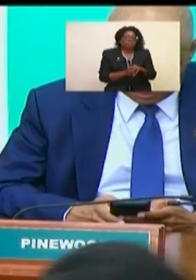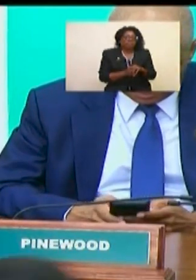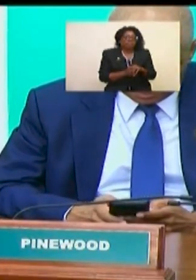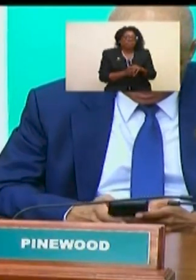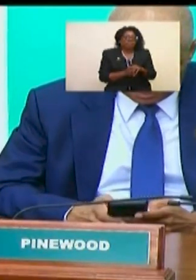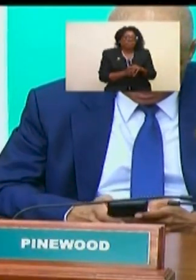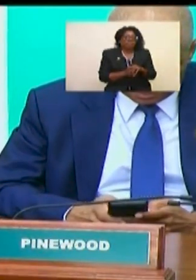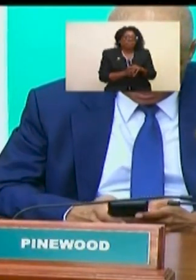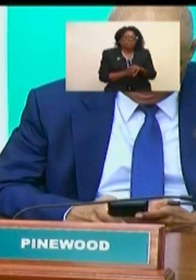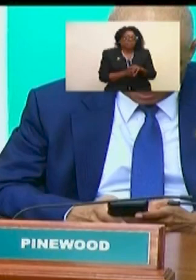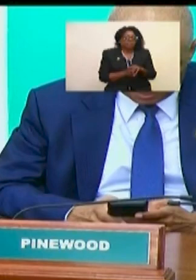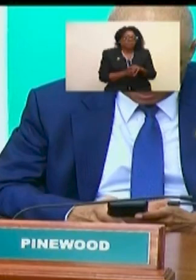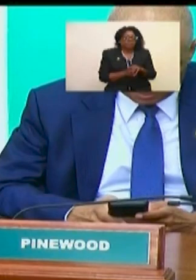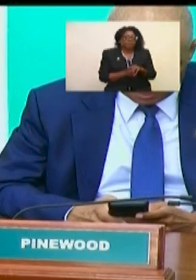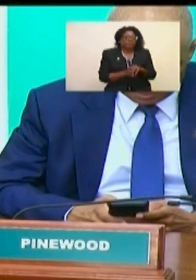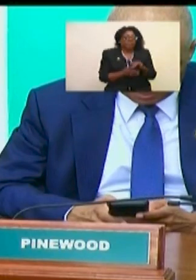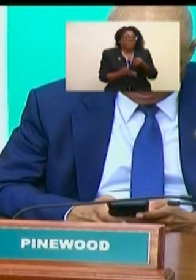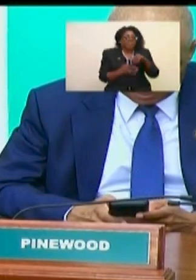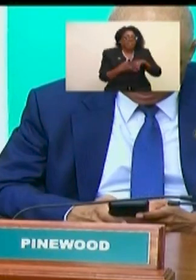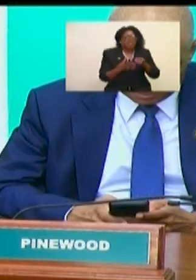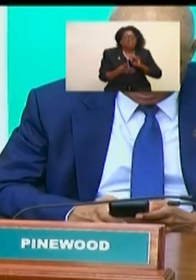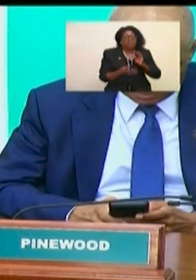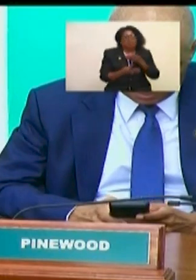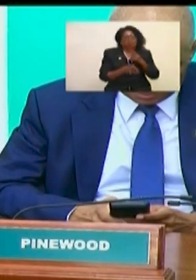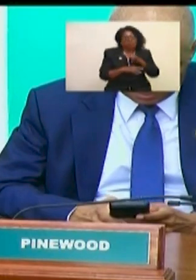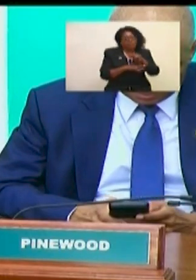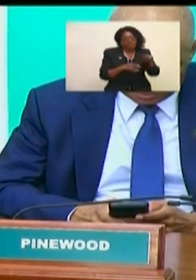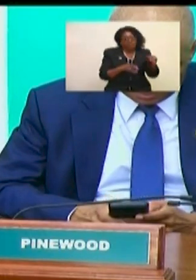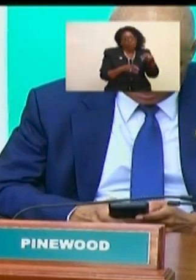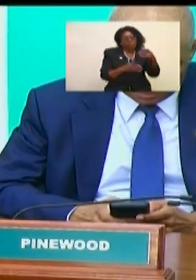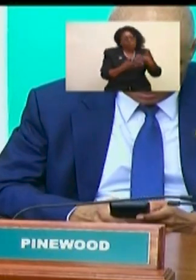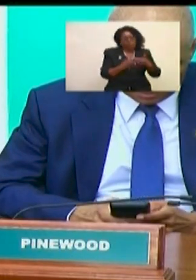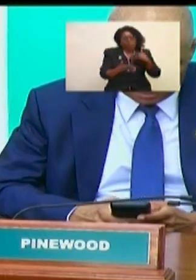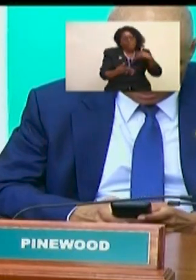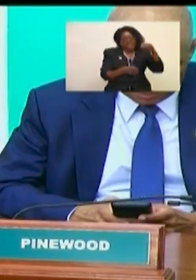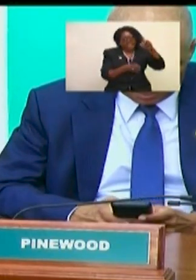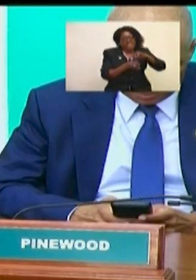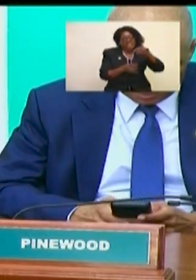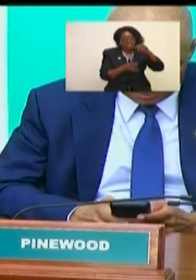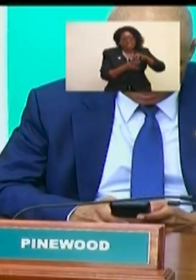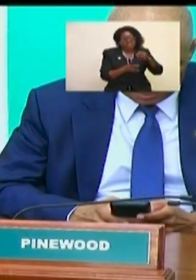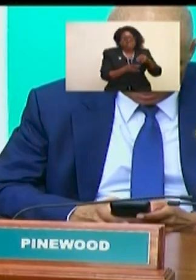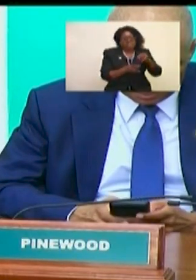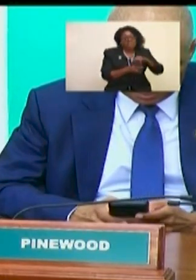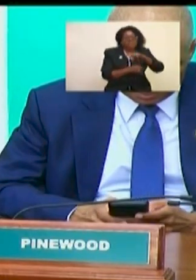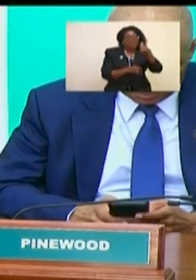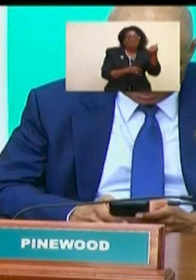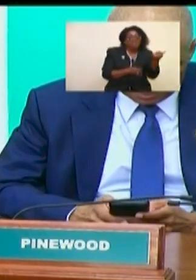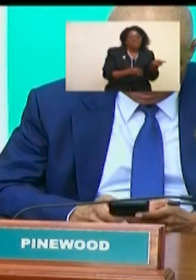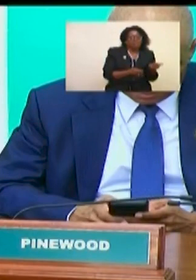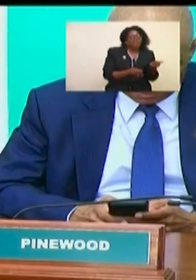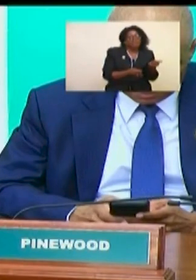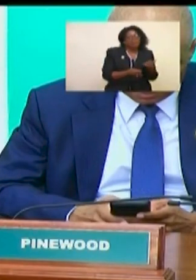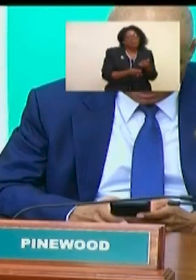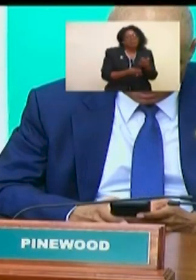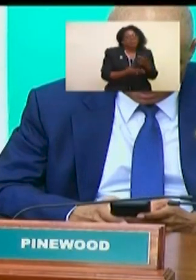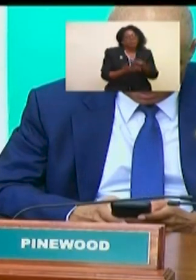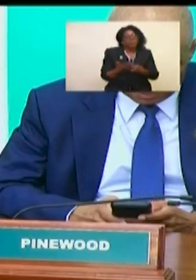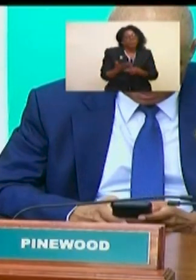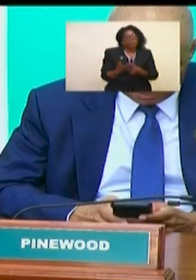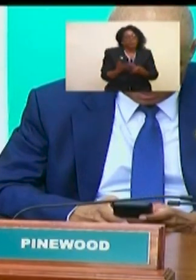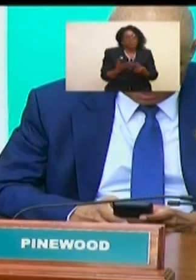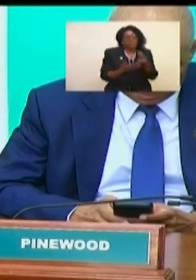Angleston. Yeah. It said, in our view, pre-election and other periodic reports and updates to